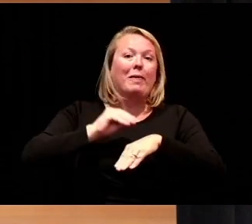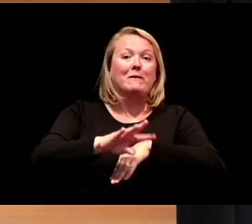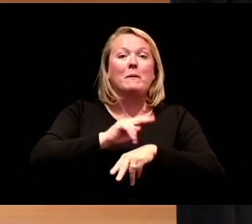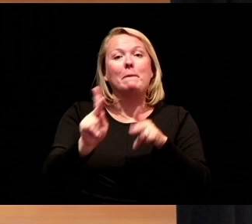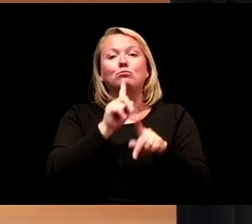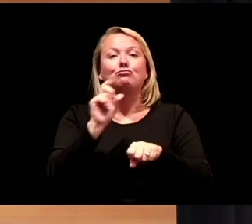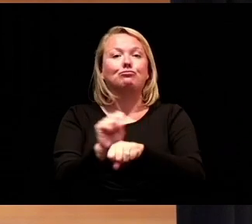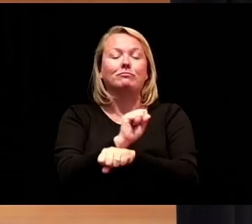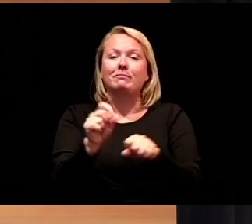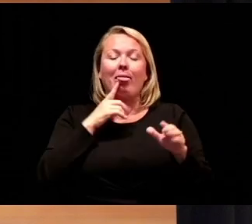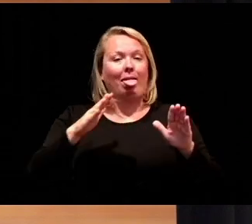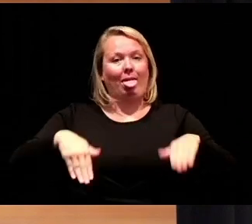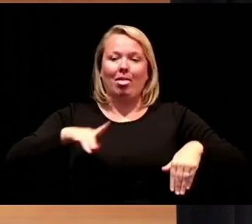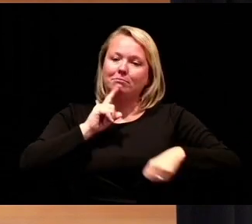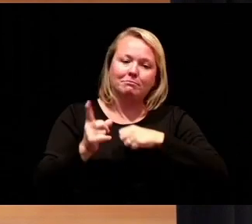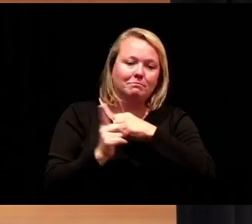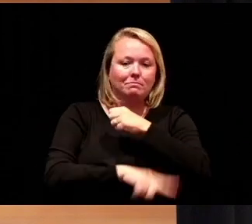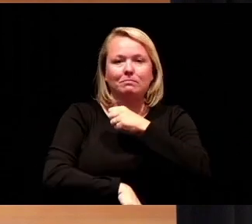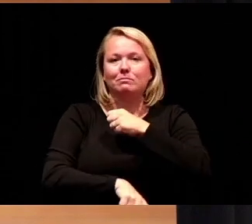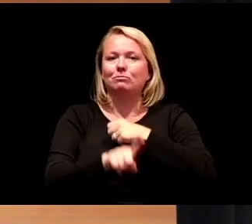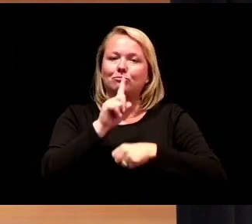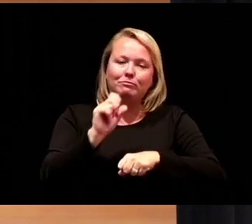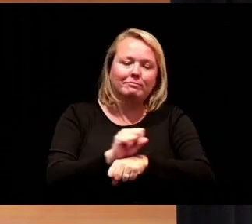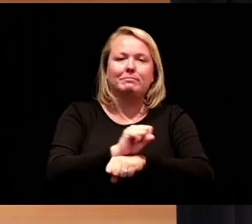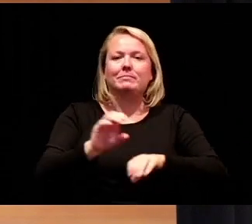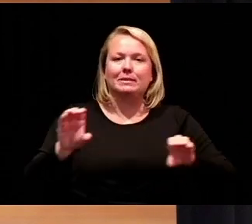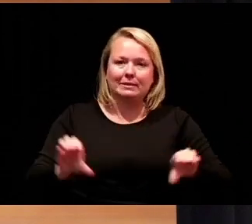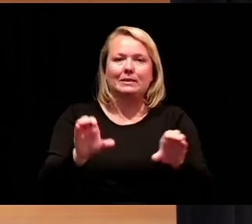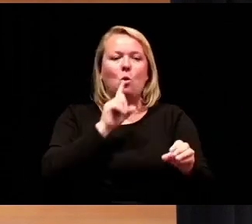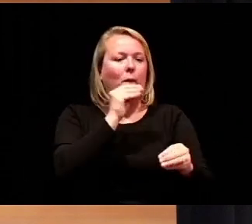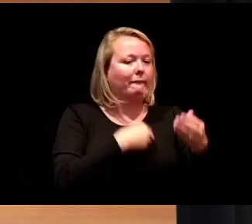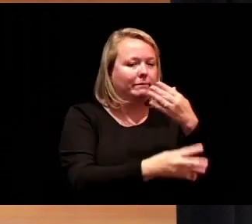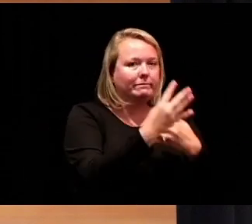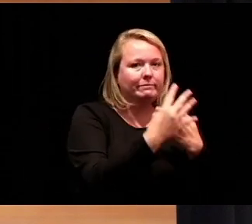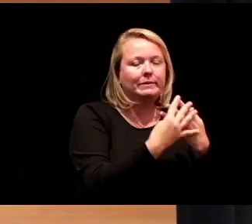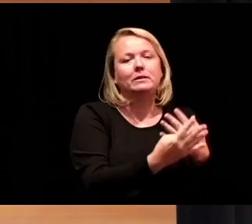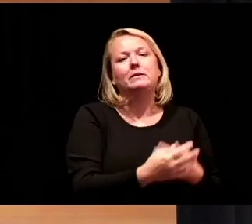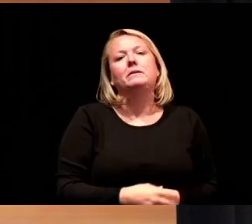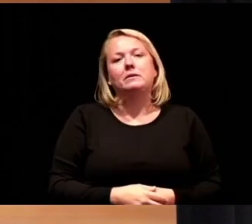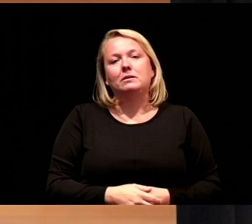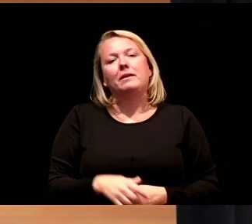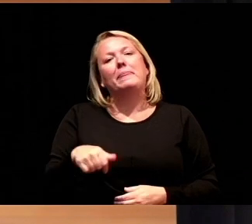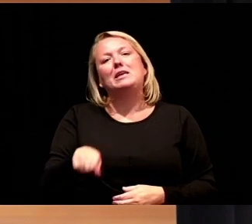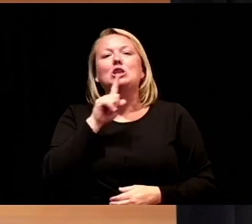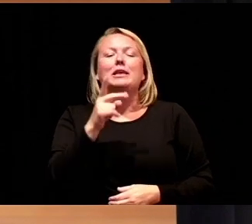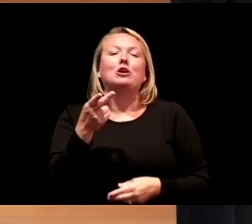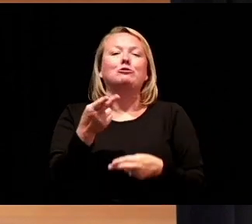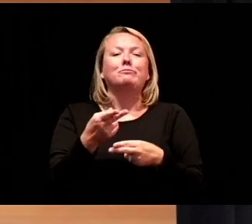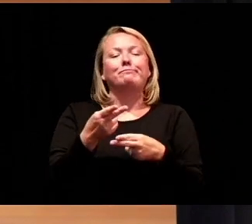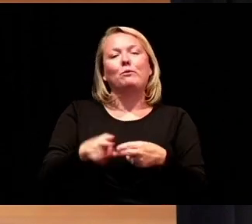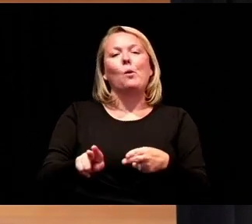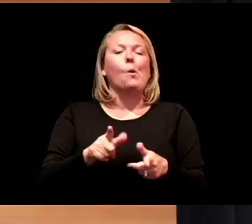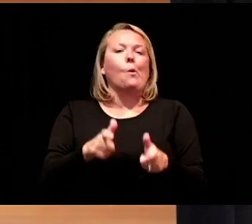sentenced in some way. But in fact, when it comes to housing issues, a lot of the people who are affected are in fact people who